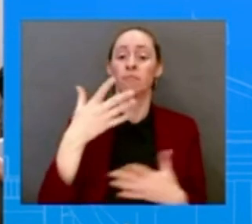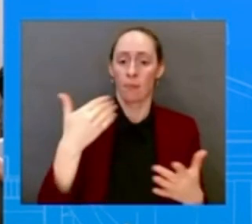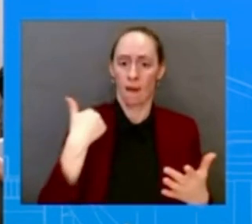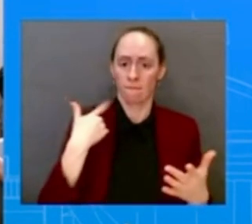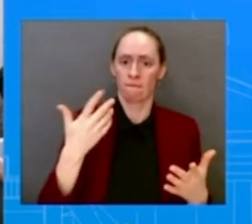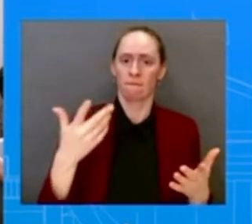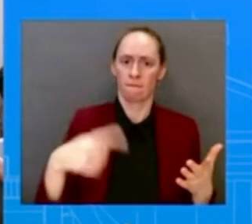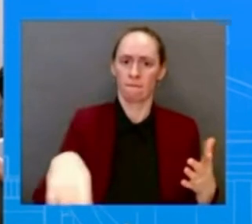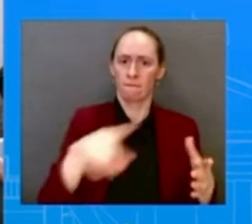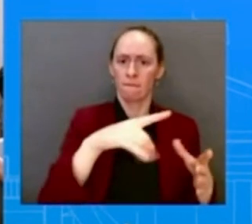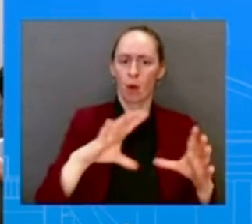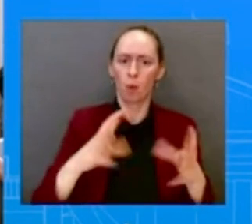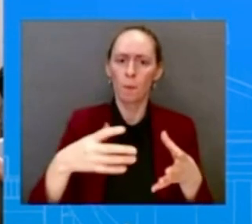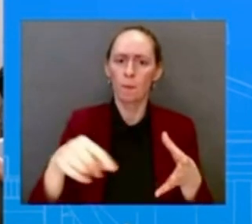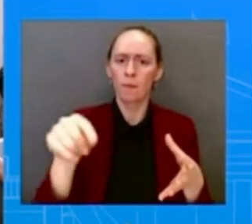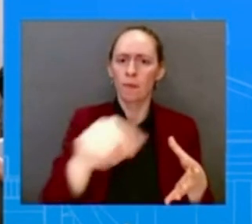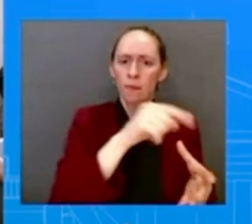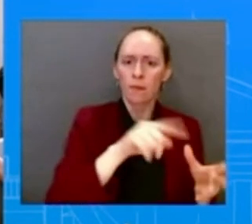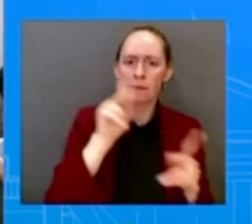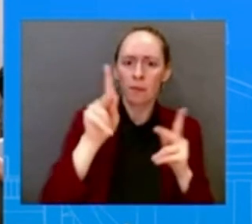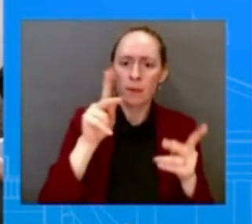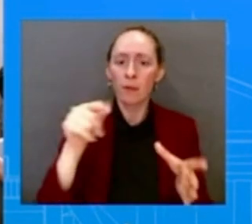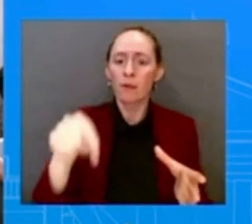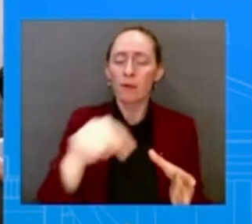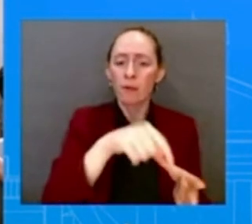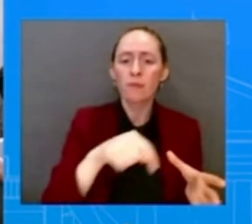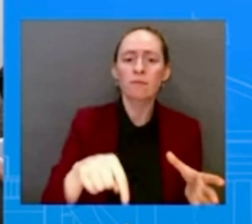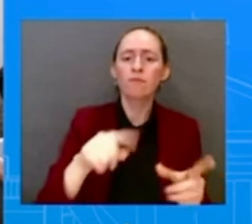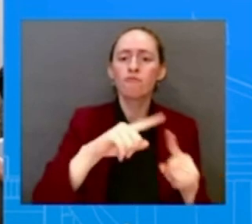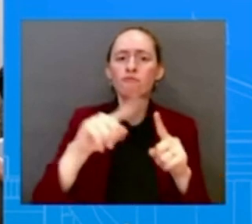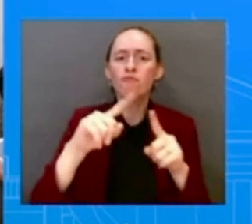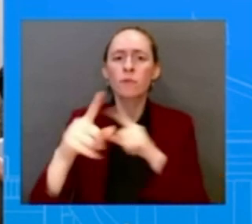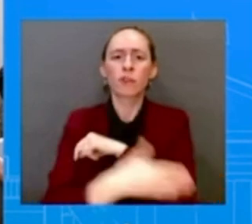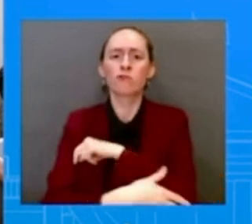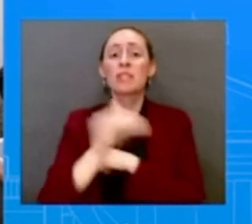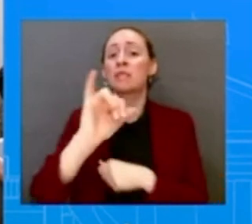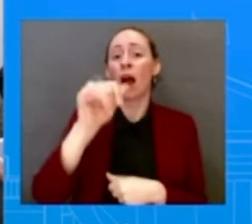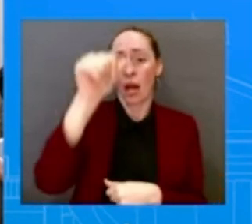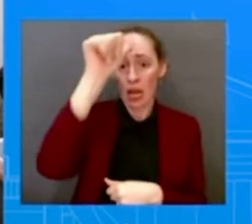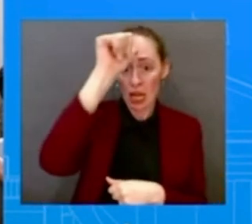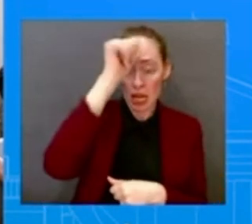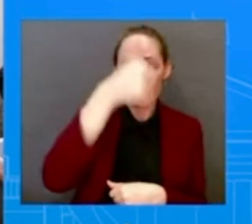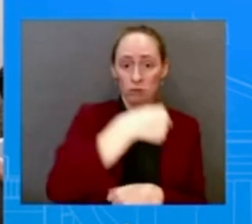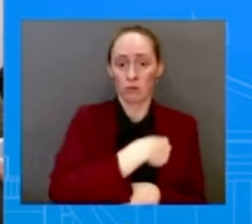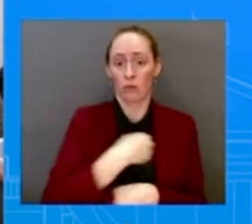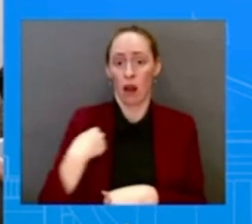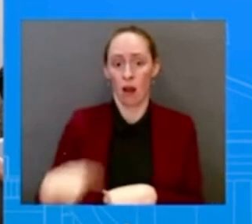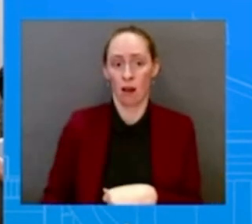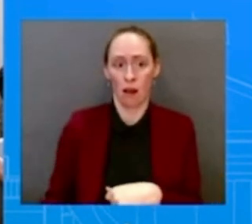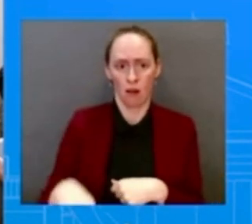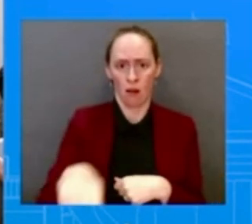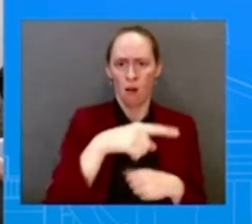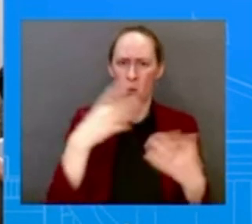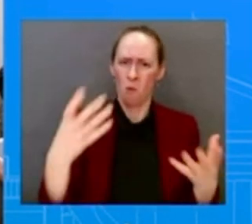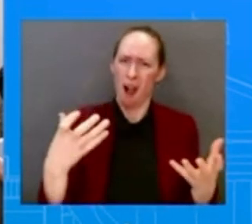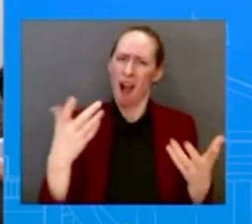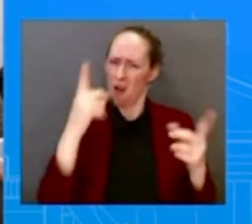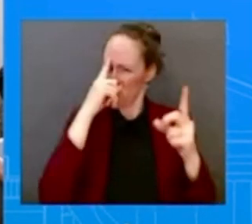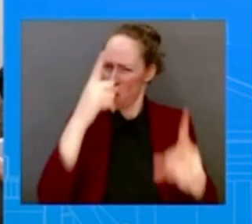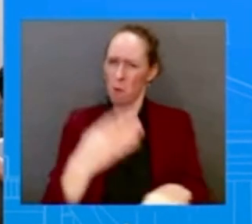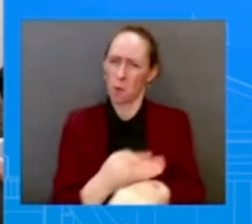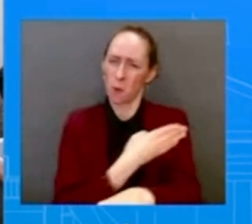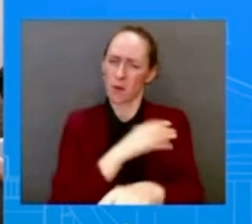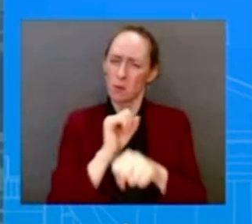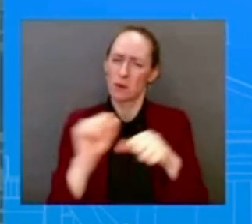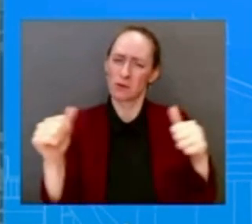Russia. Does the president support this effort? Is this the right time for opening negotiations? Yep, well,